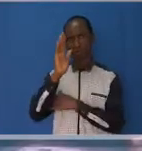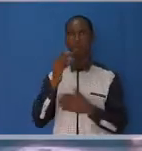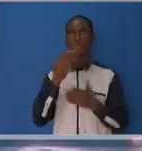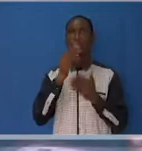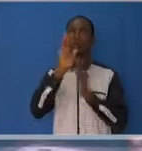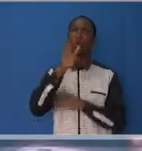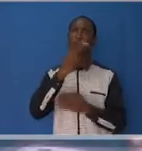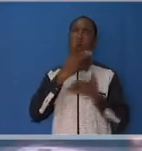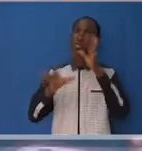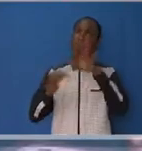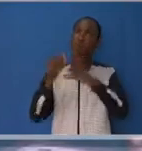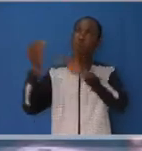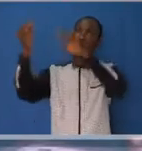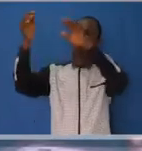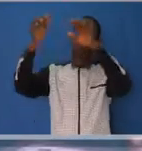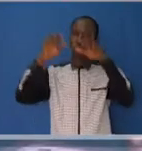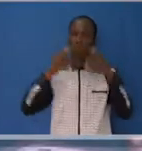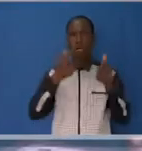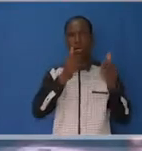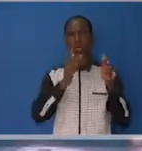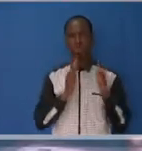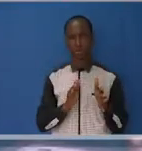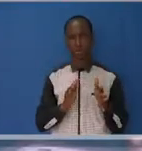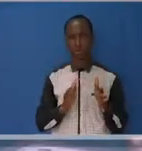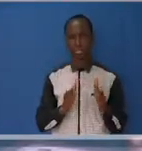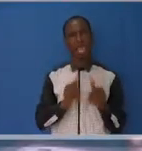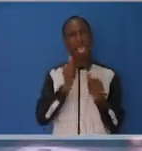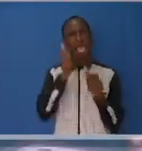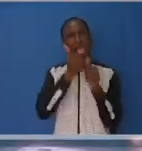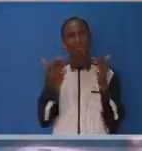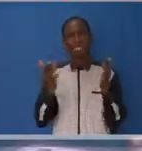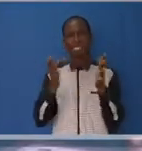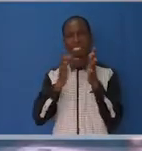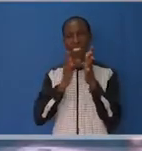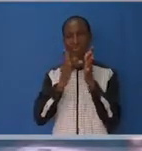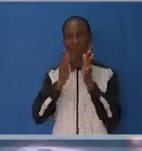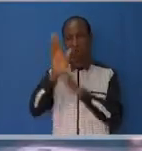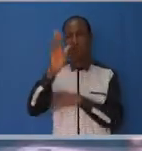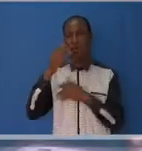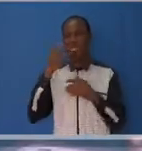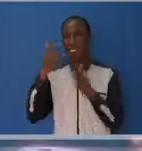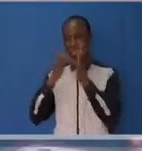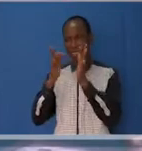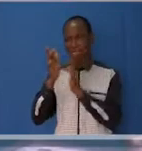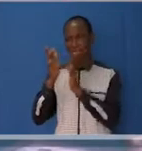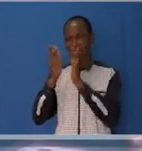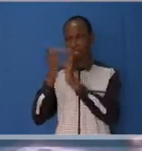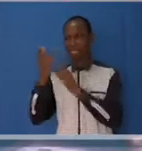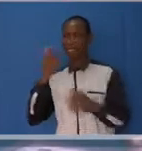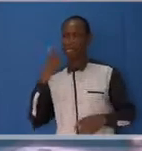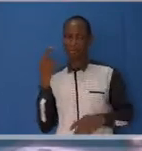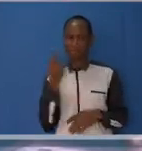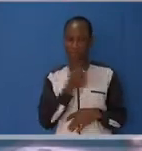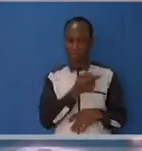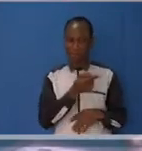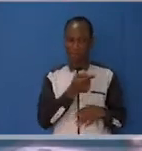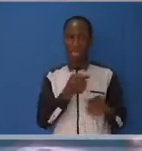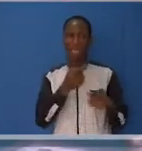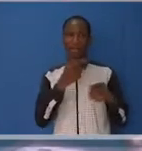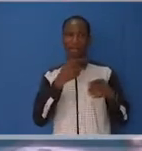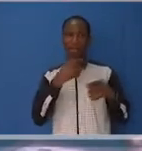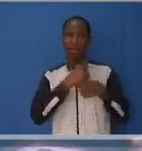cron so or bass my forno so no. Not near young coupon dia, shake Jesus and noom. Ah, yes, so or babon, quite your